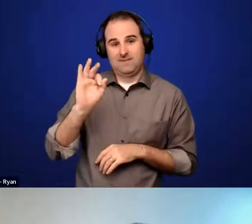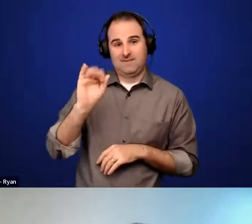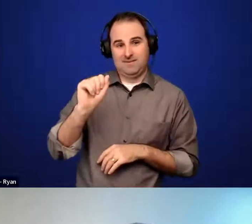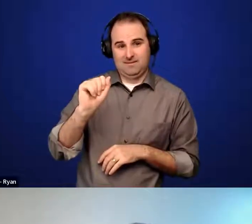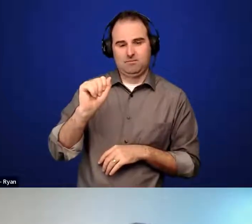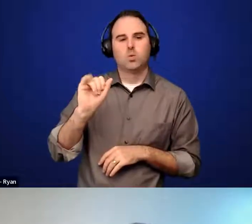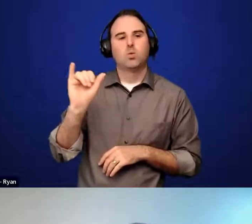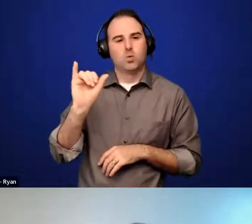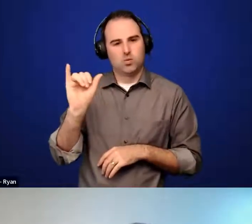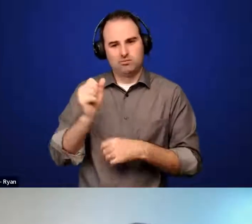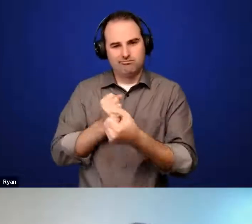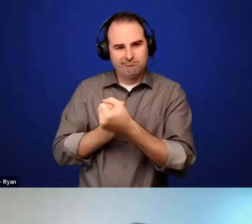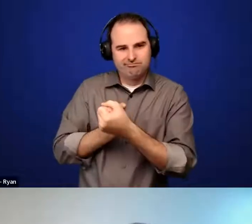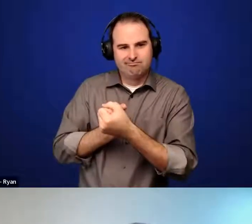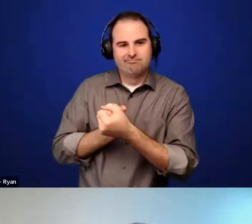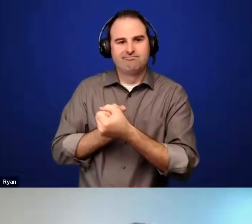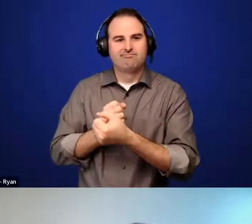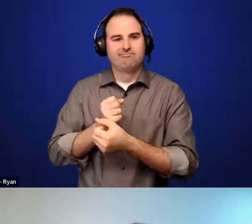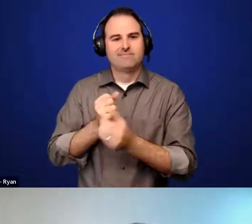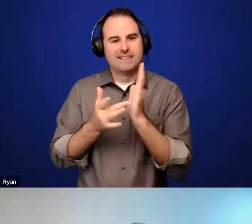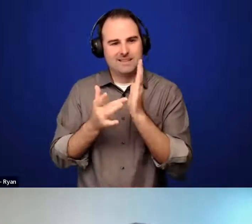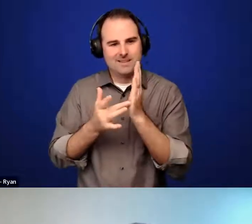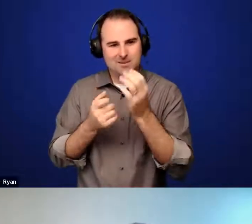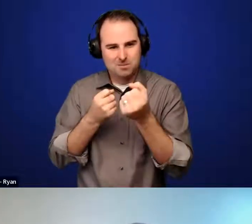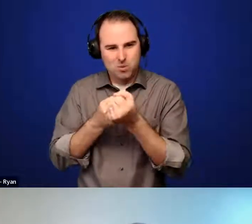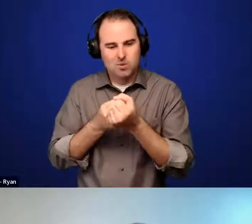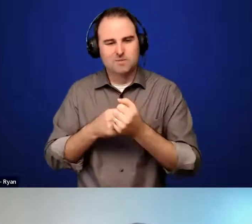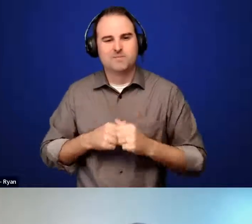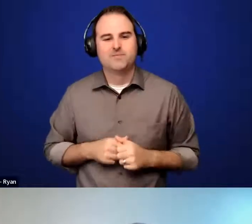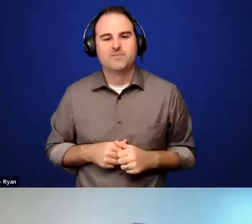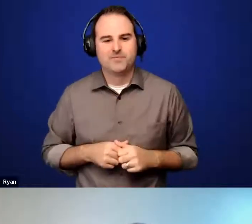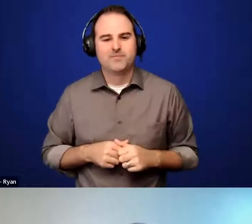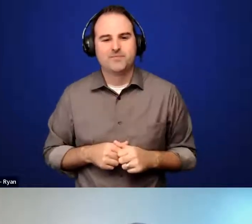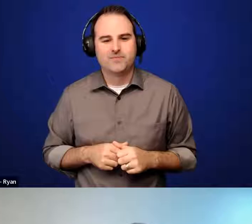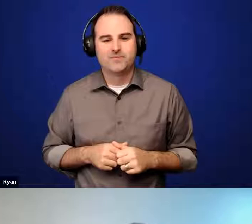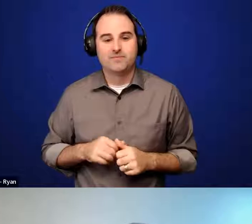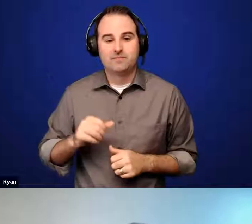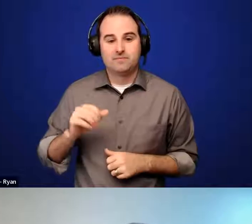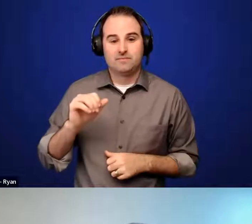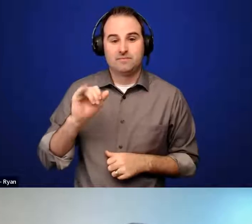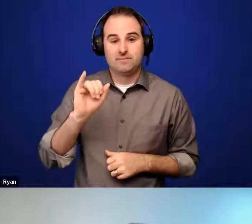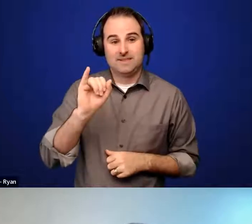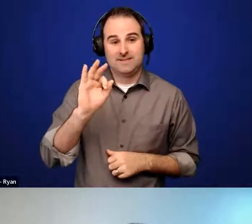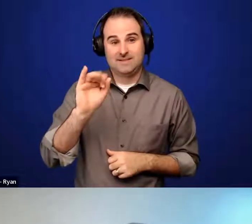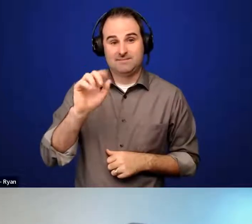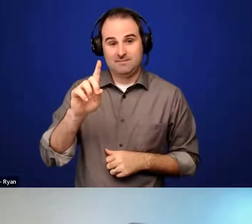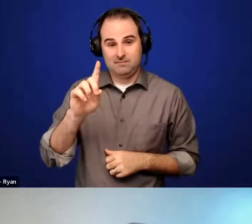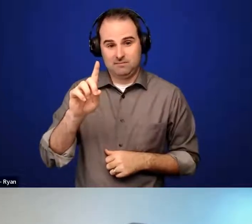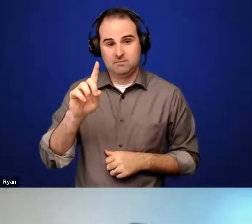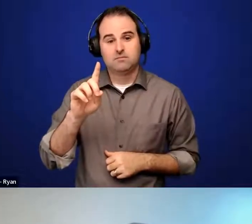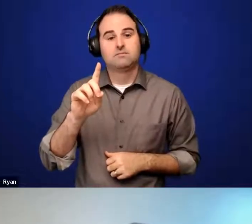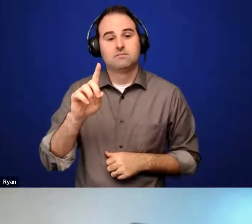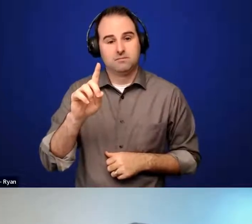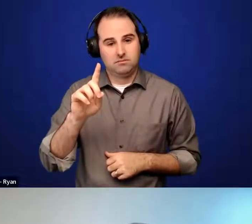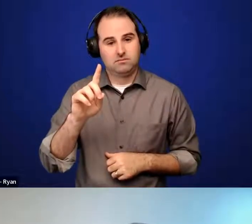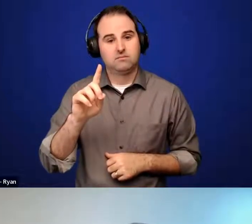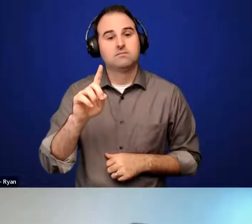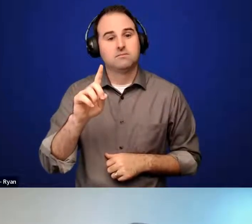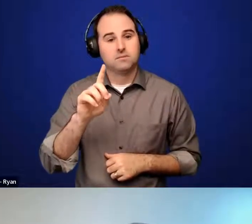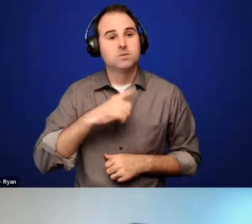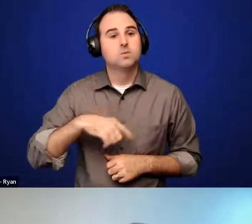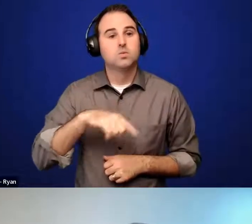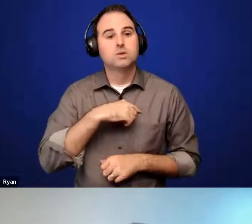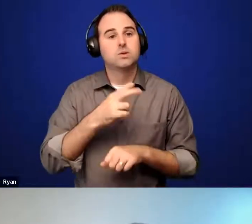these sides. For IFAD in particular, we do also very much use